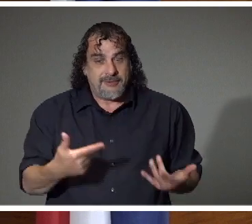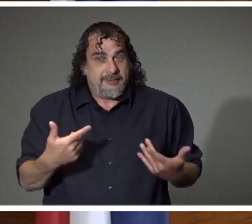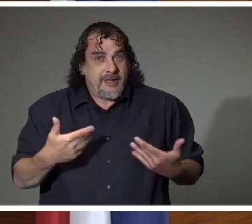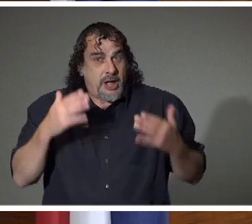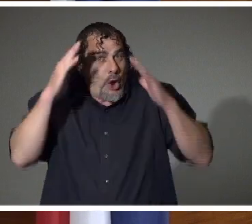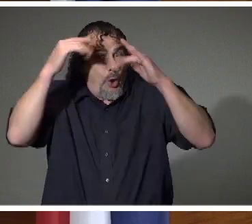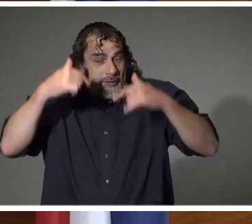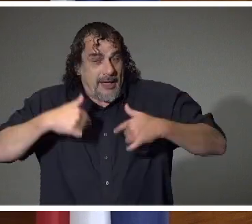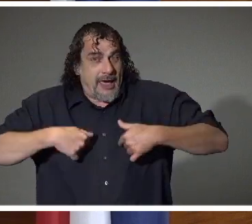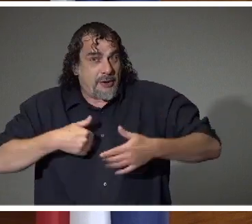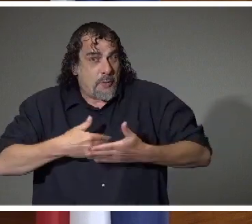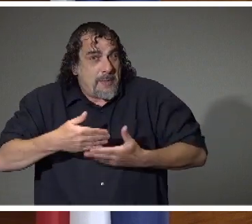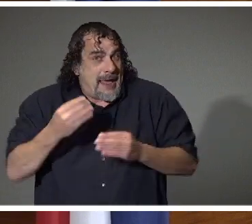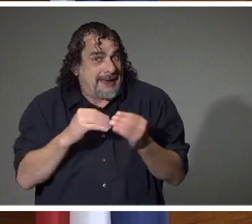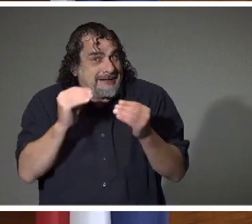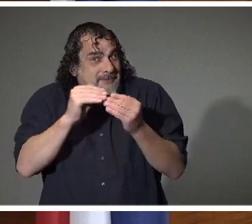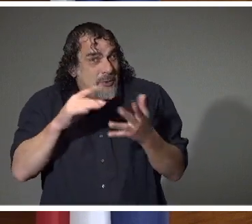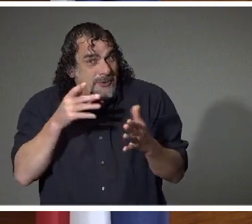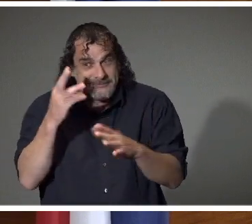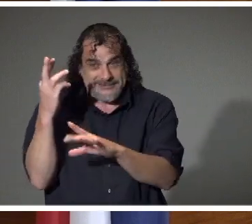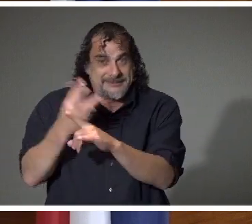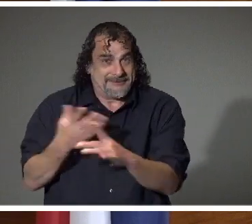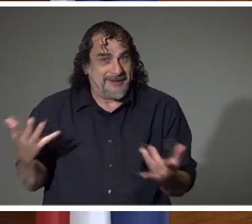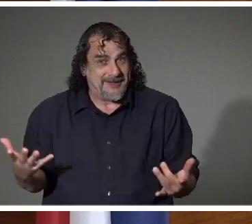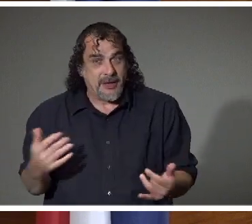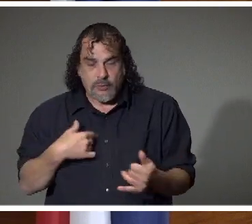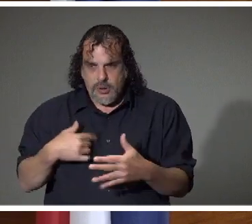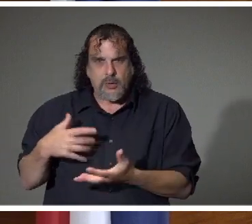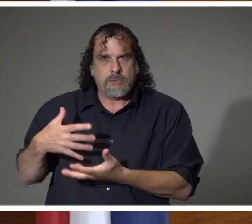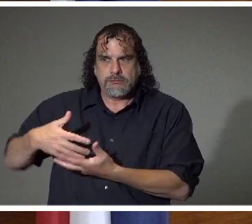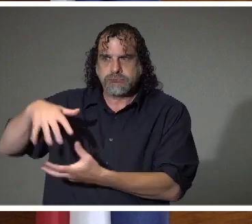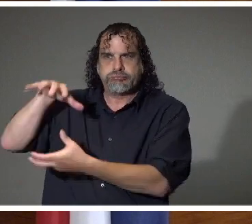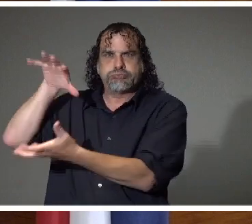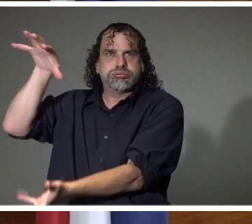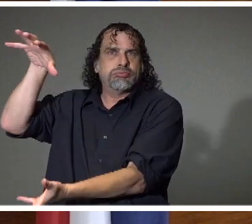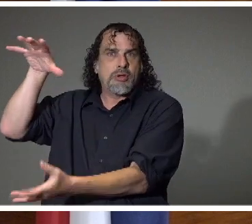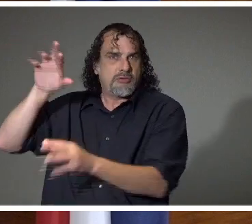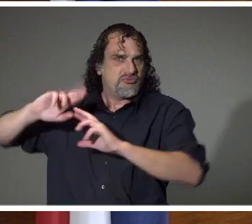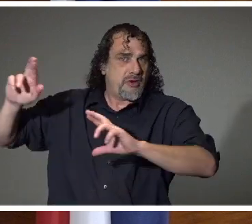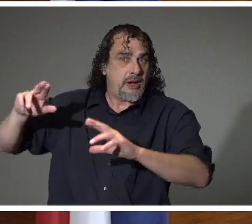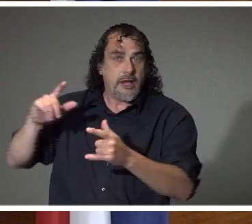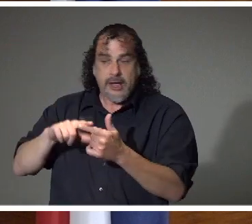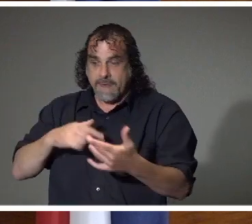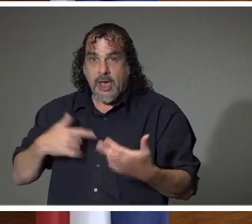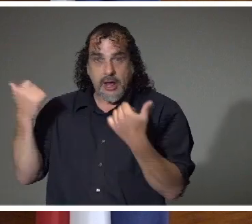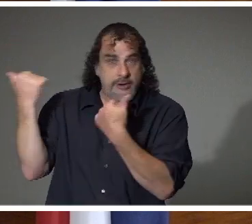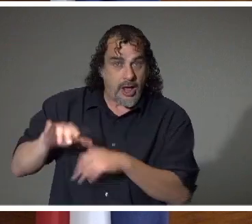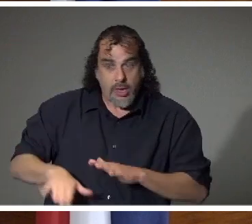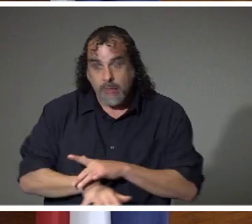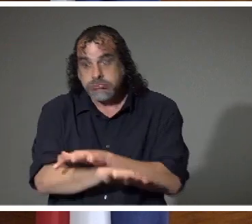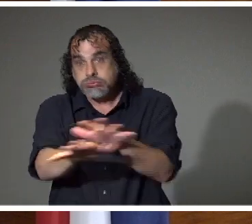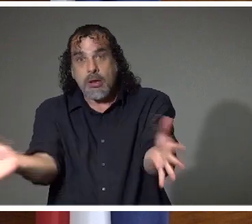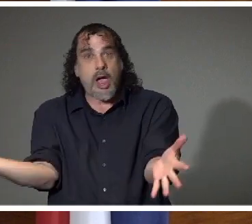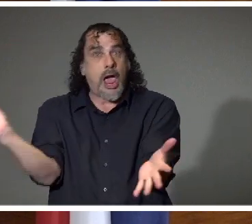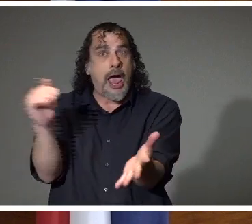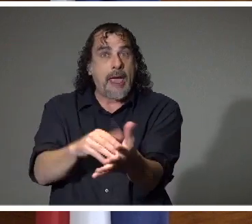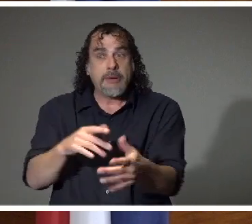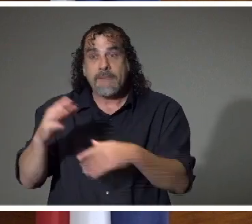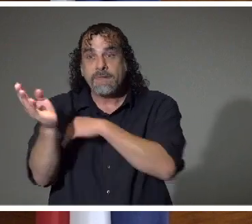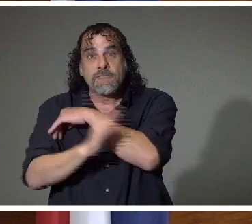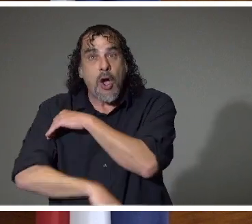Hopefully, I am not as a state. Now, we're going to build up our stockpile. We're going to be prepared if there was another wave in the